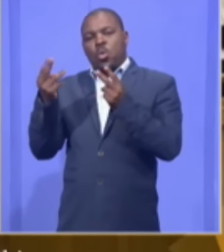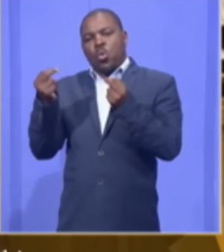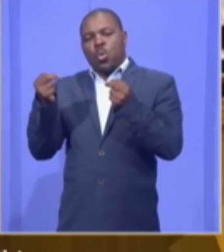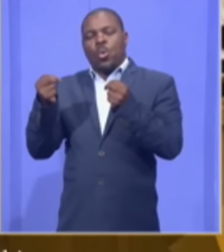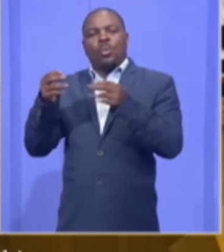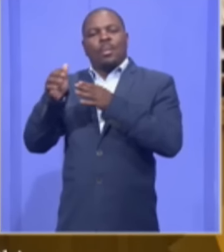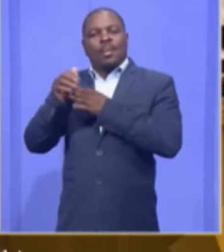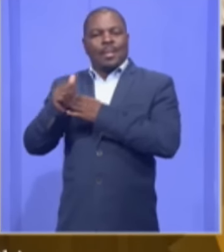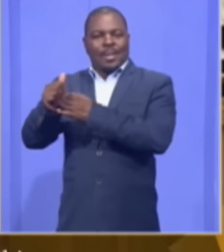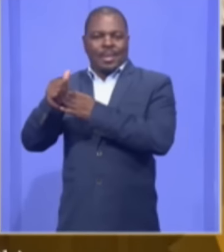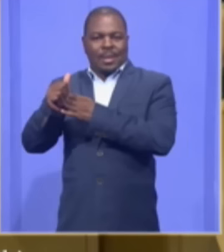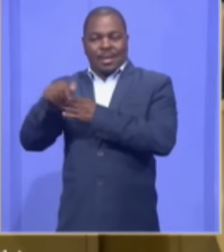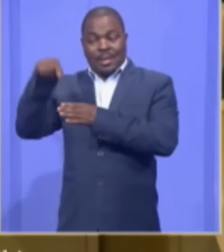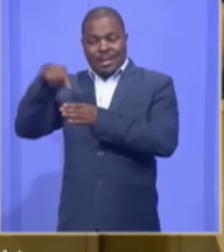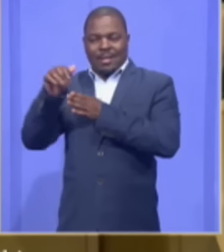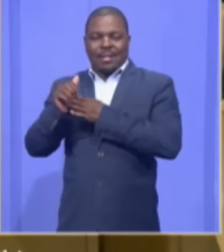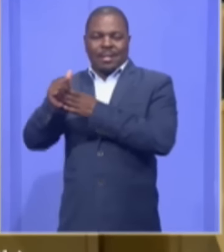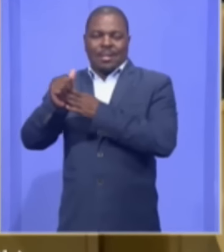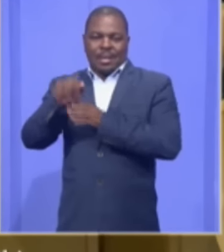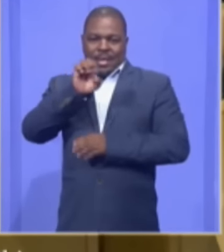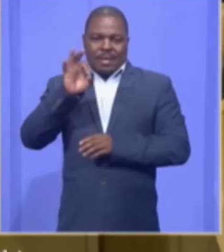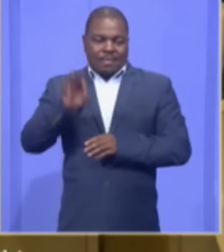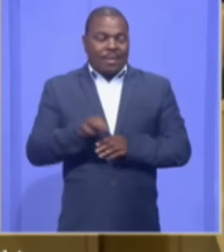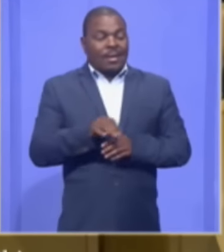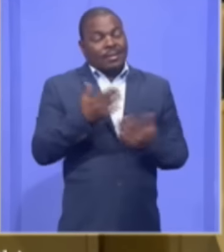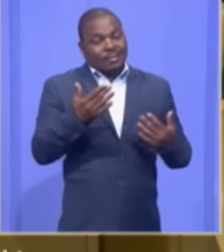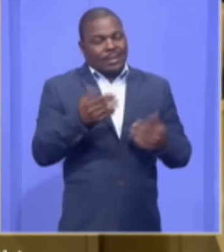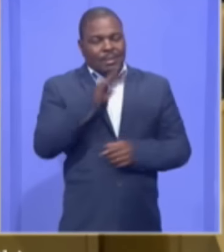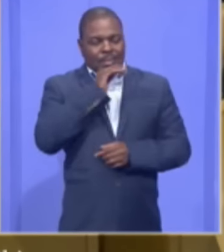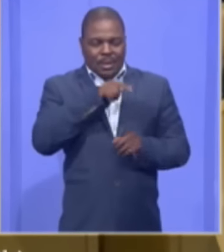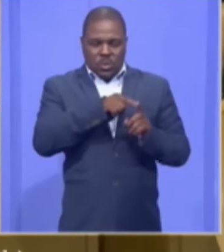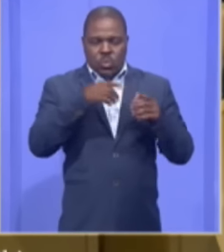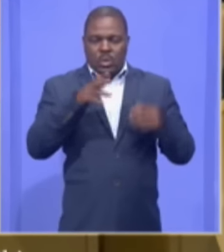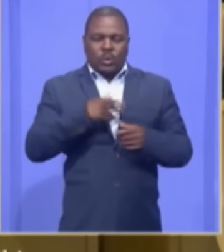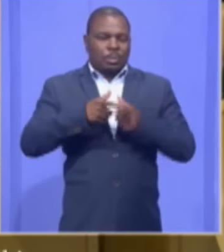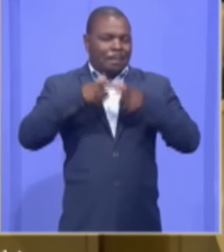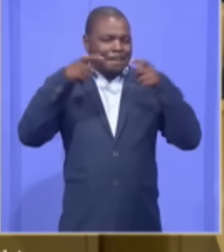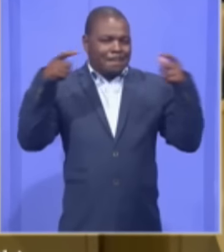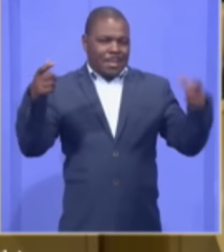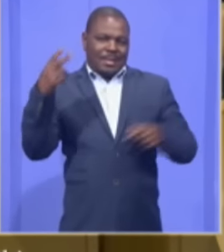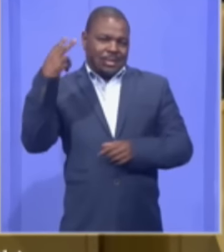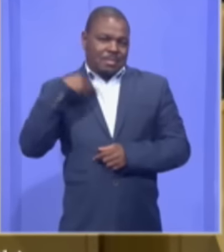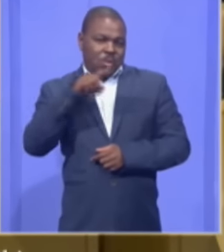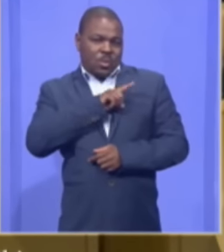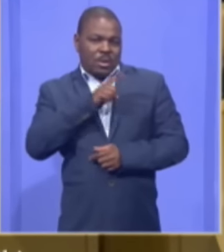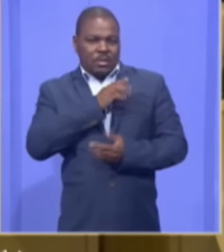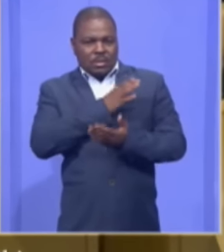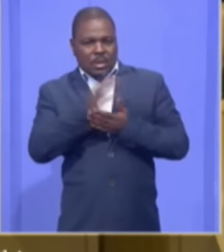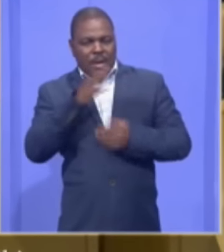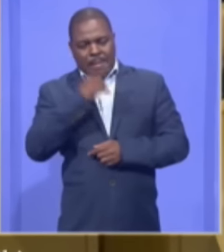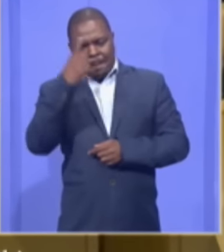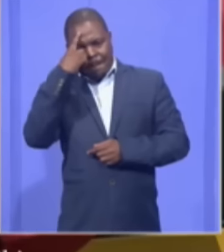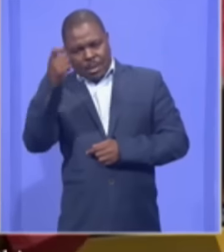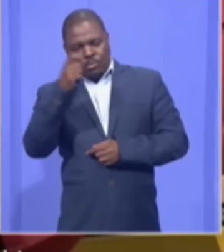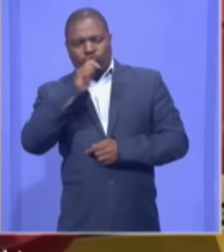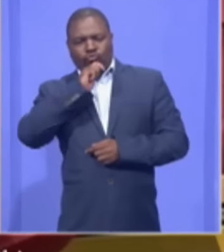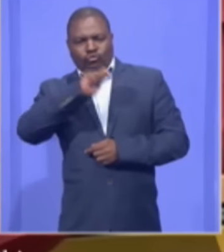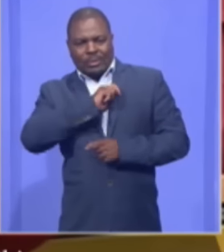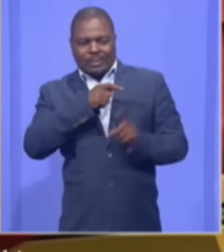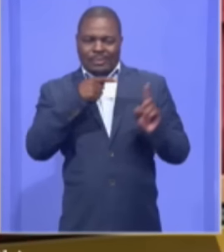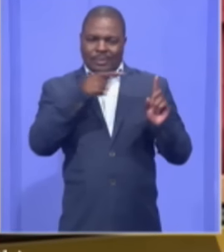EFF. So e tlo ba disappointment ya kgolo kudu go bao ba be ba tshepa ba dinela go yena